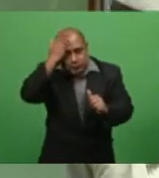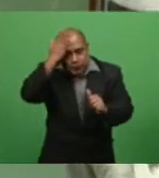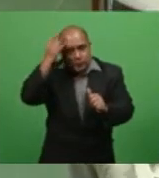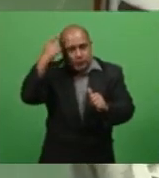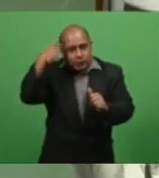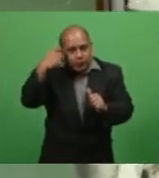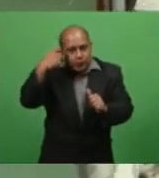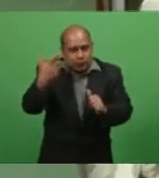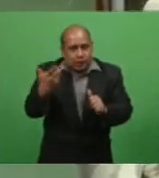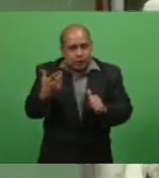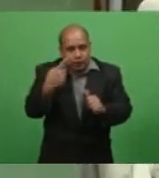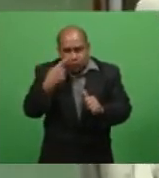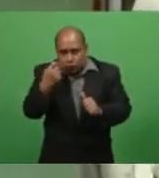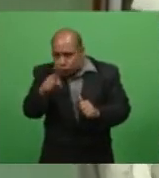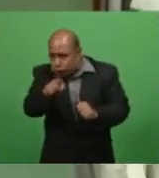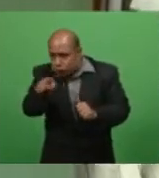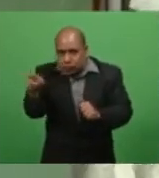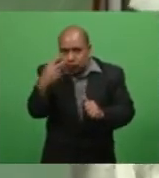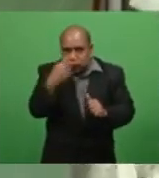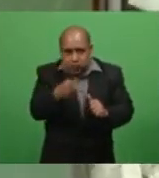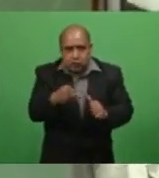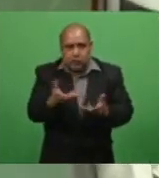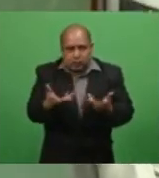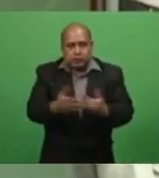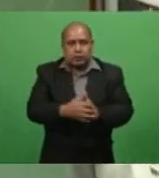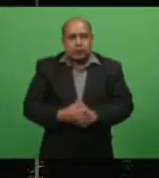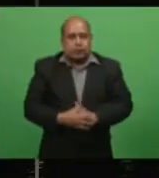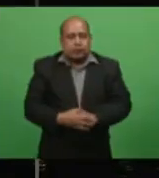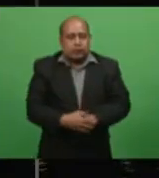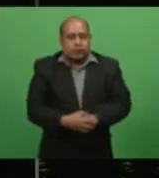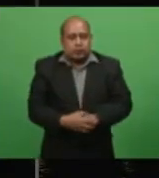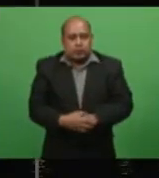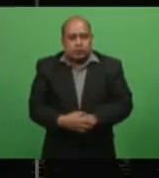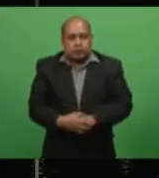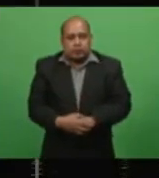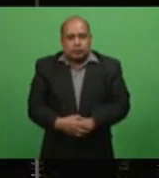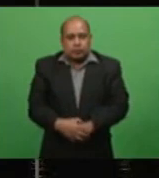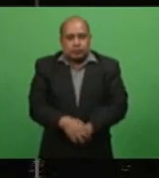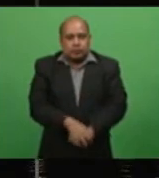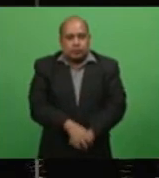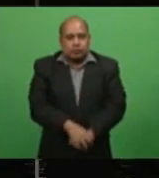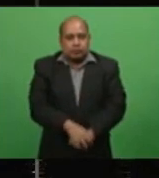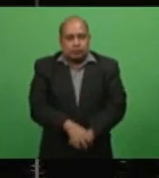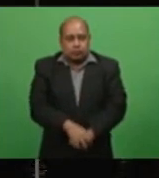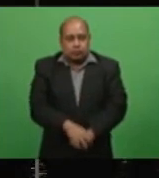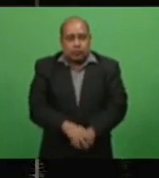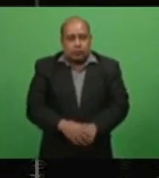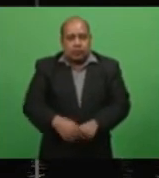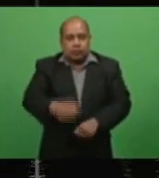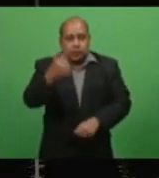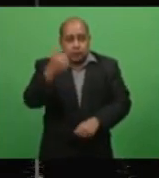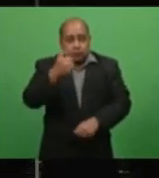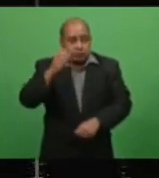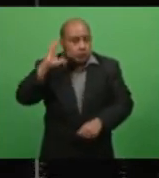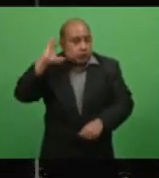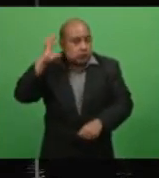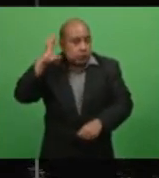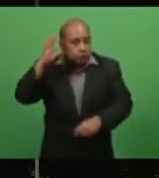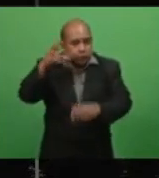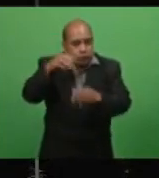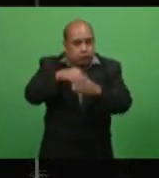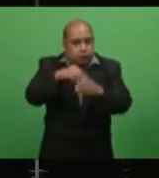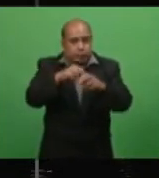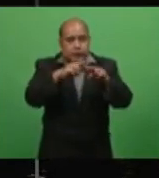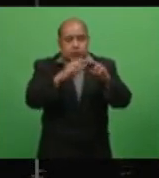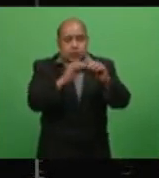country. Koroi Tandulala, FBC News. The 6 radio stations of the Fijian Broadcasting Corporation are